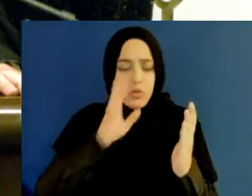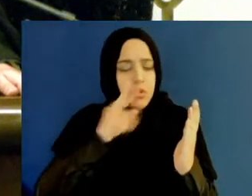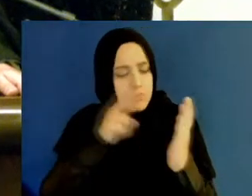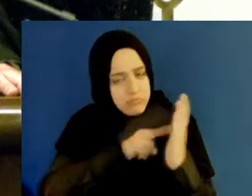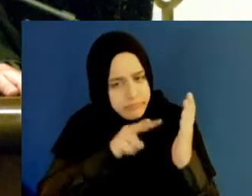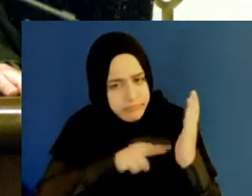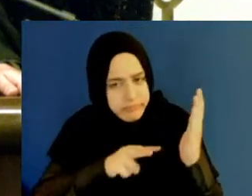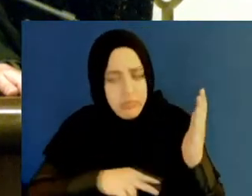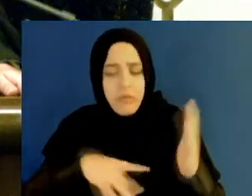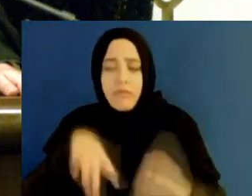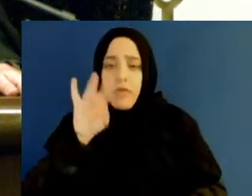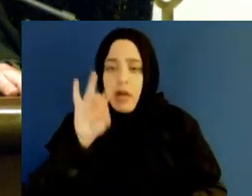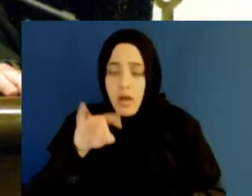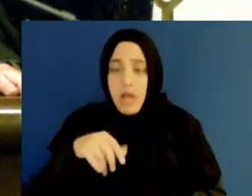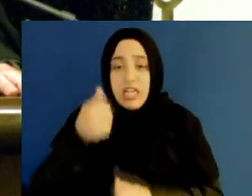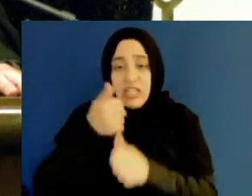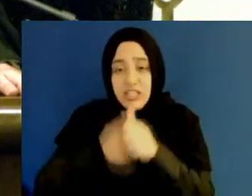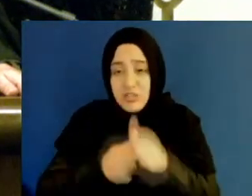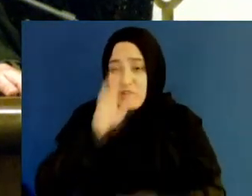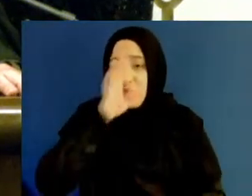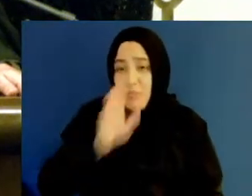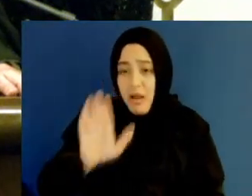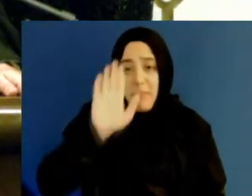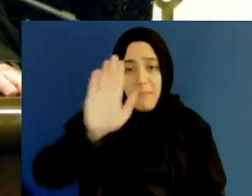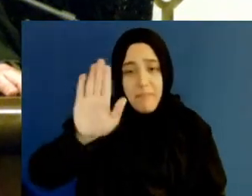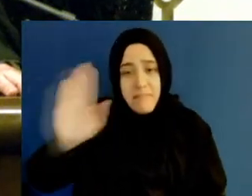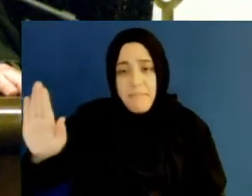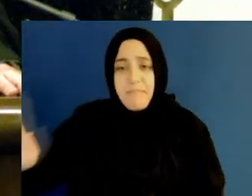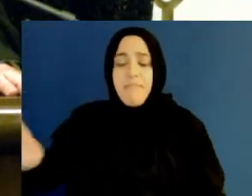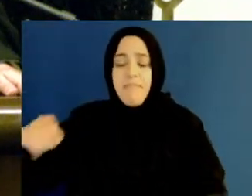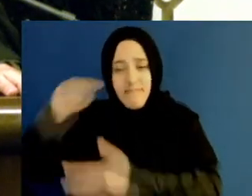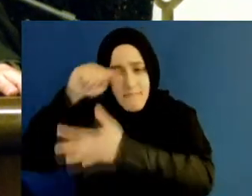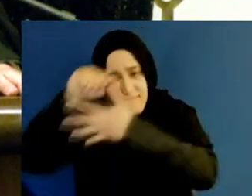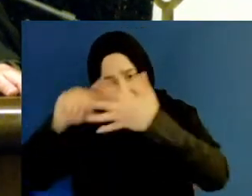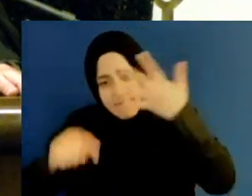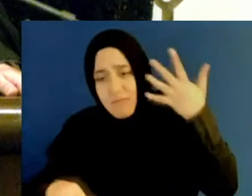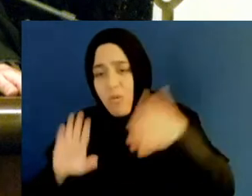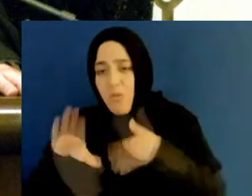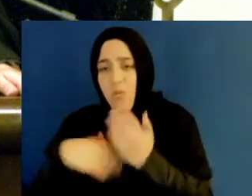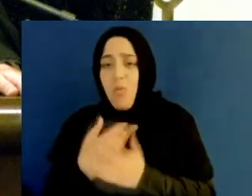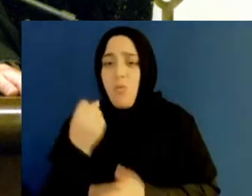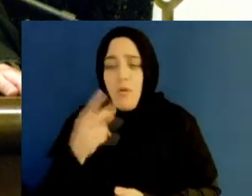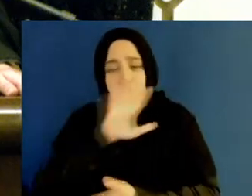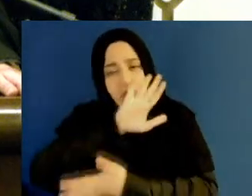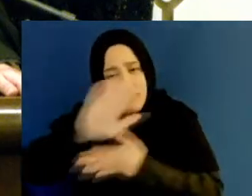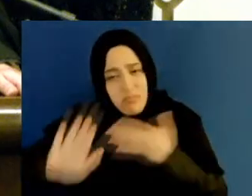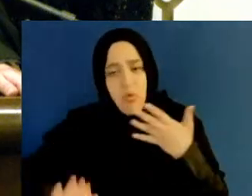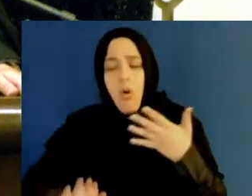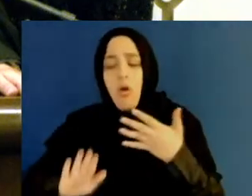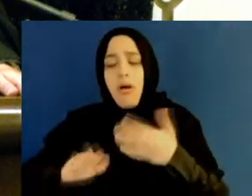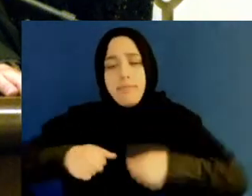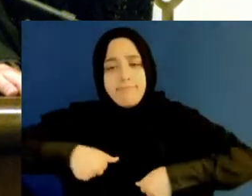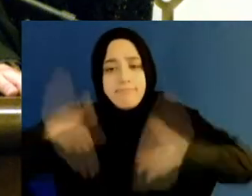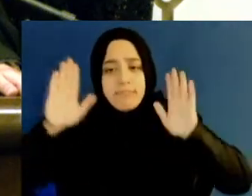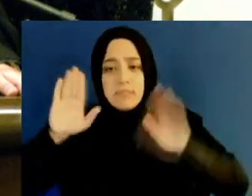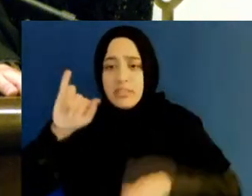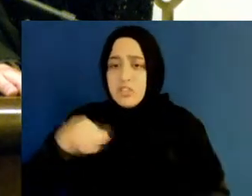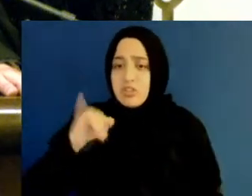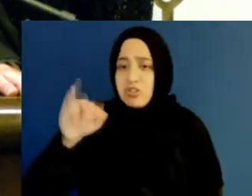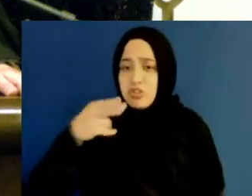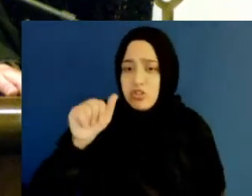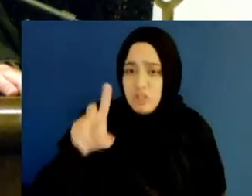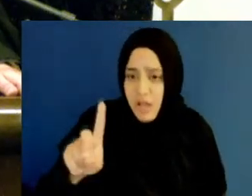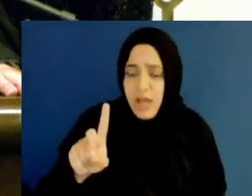is unique. But you find that when it comes to the jihad and when it comes to the trials and the tribulations of